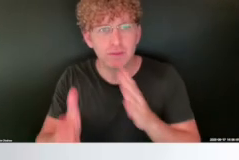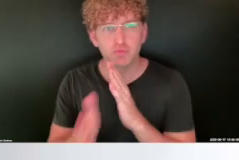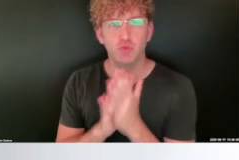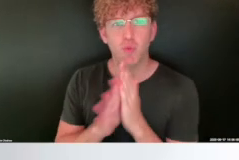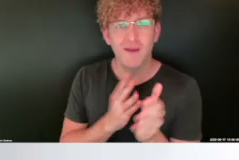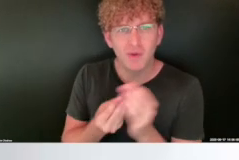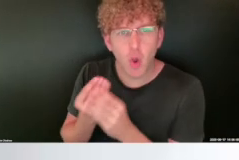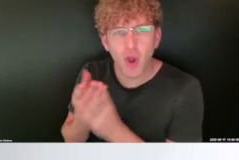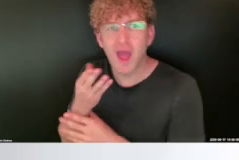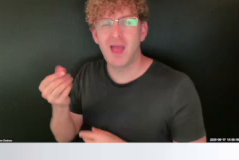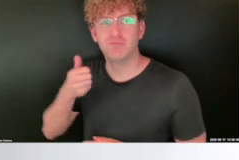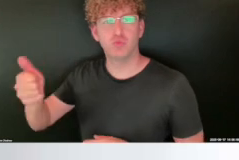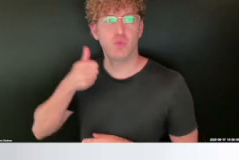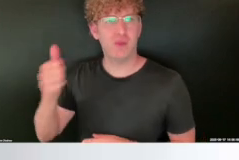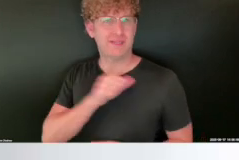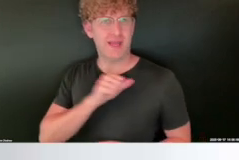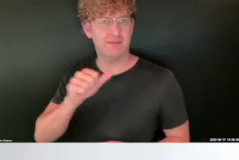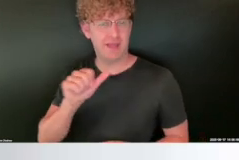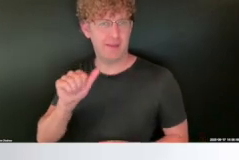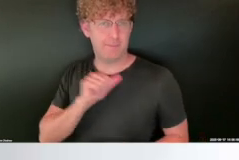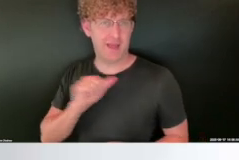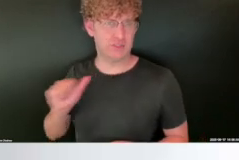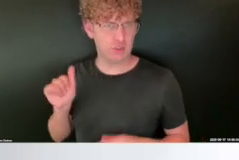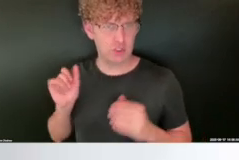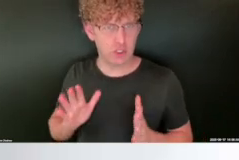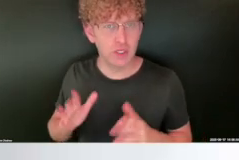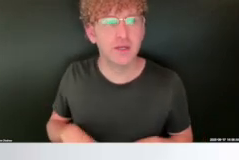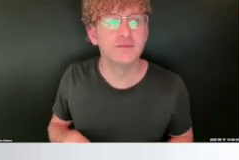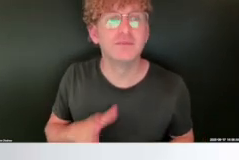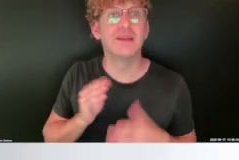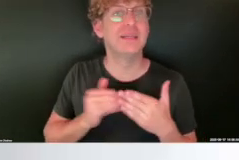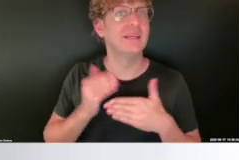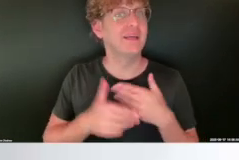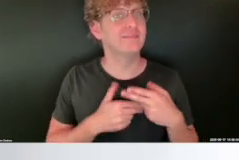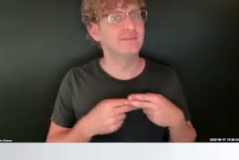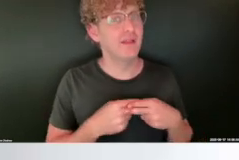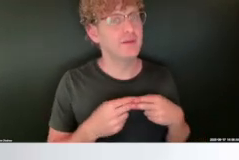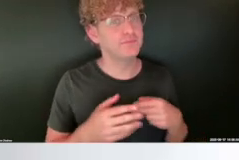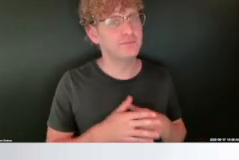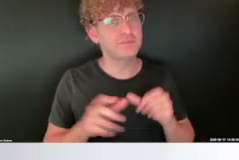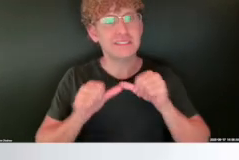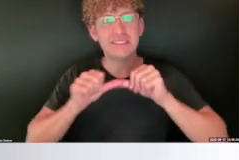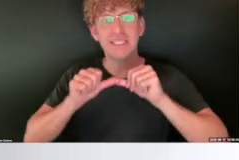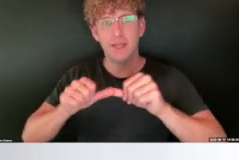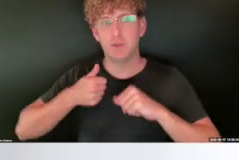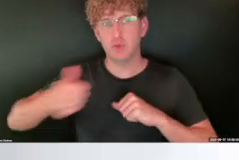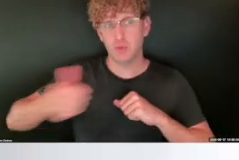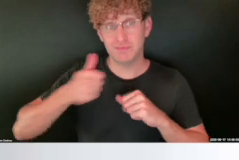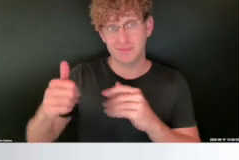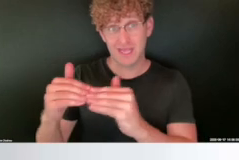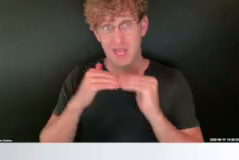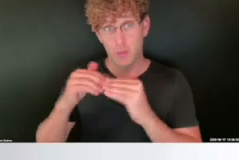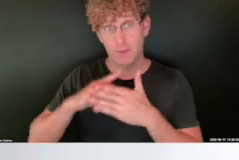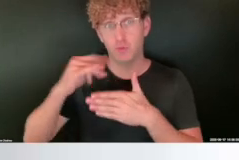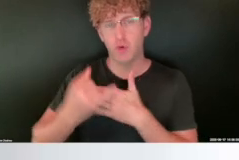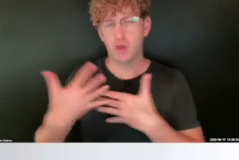The Sustainable Transportation Equity Project, or STEP, funds community-led transportation grants that increase access to